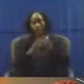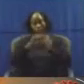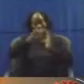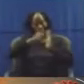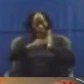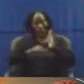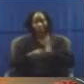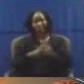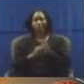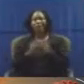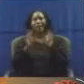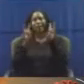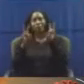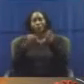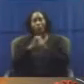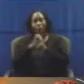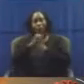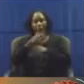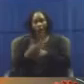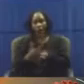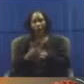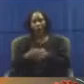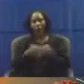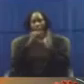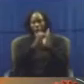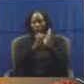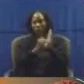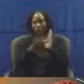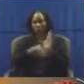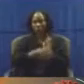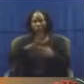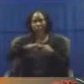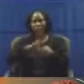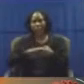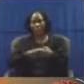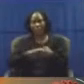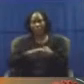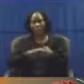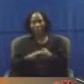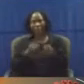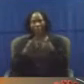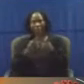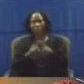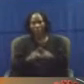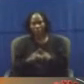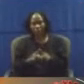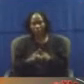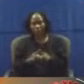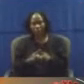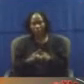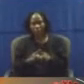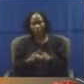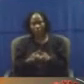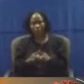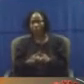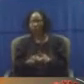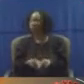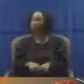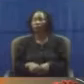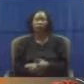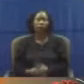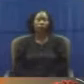long queues and all that. We outlined the reasons and the plan. But this digitization, this is how it's going to